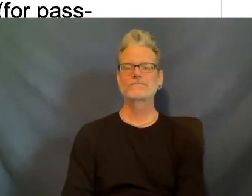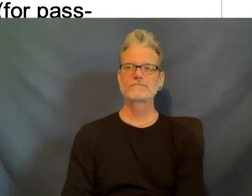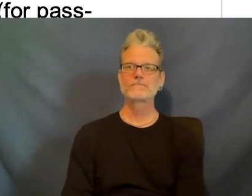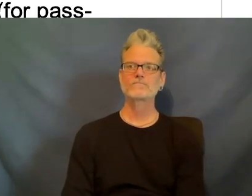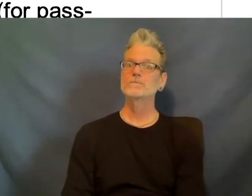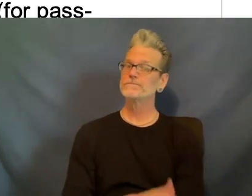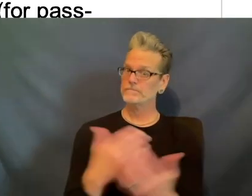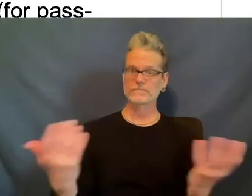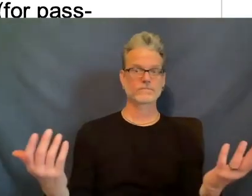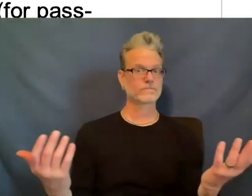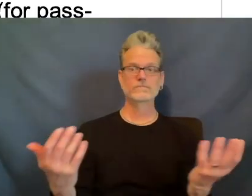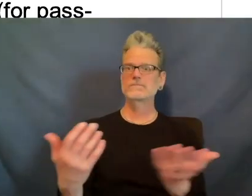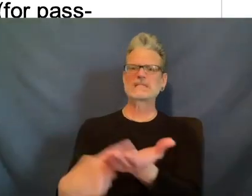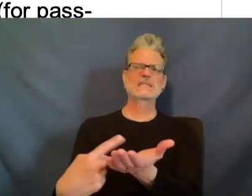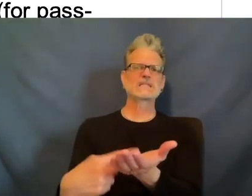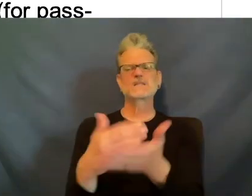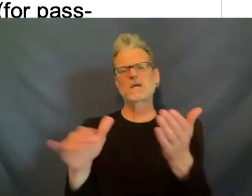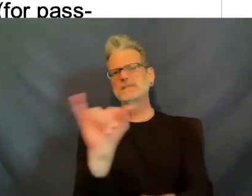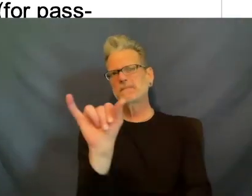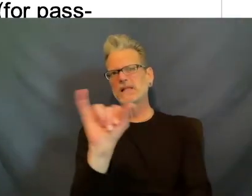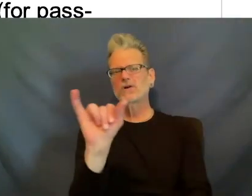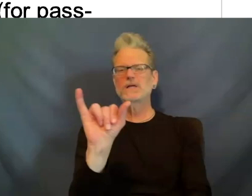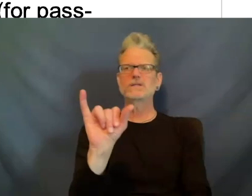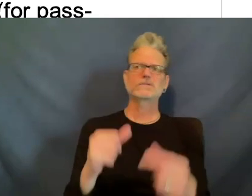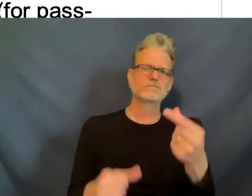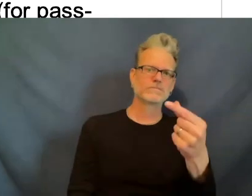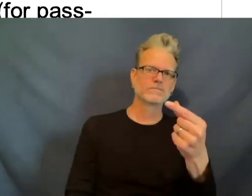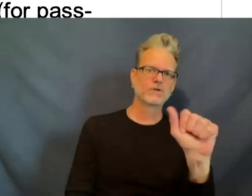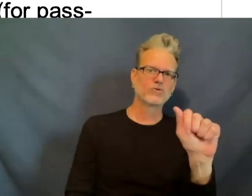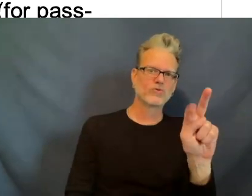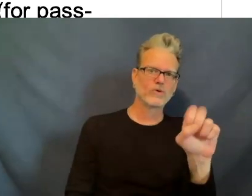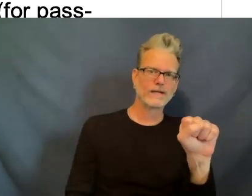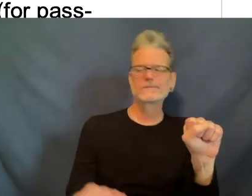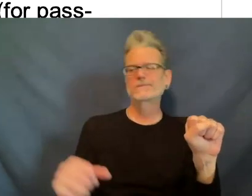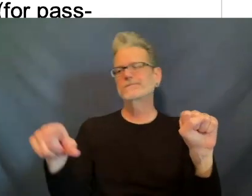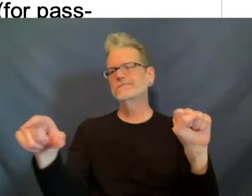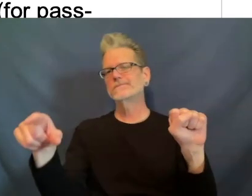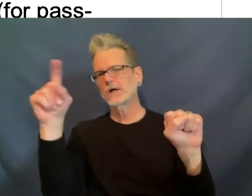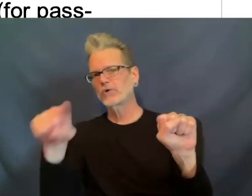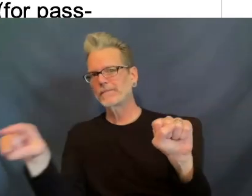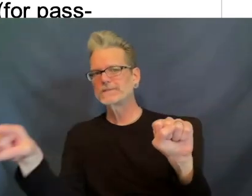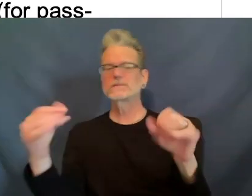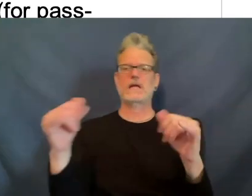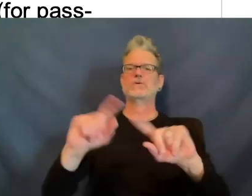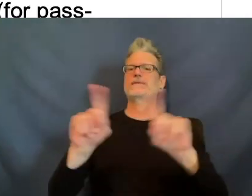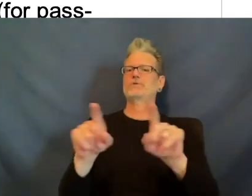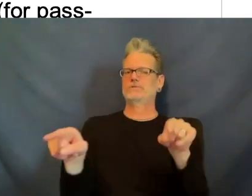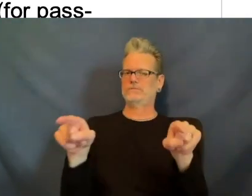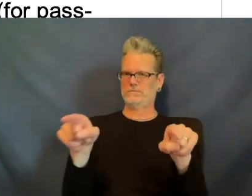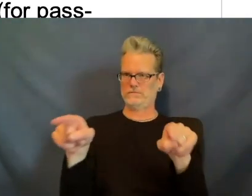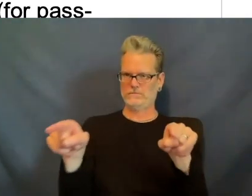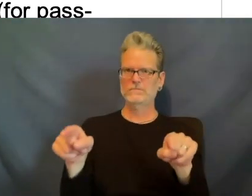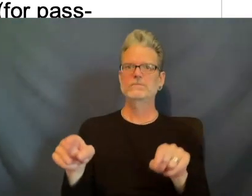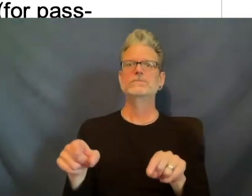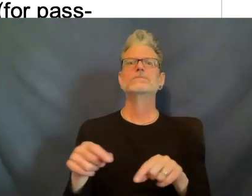So we've talked about some similarities between grants and cooperative agreements. Now we're going to talk about some key distinctions between grants and cooperative